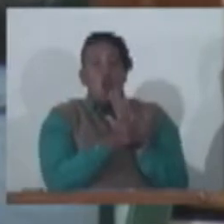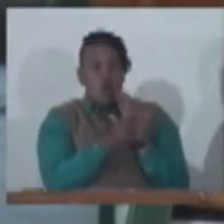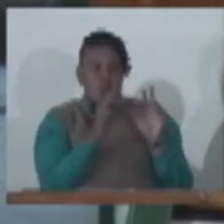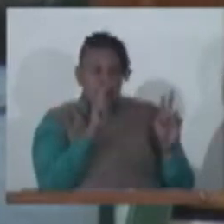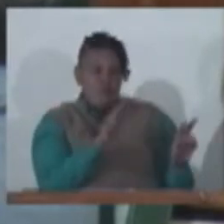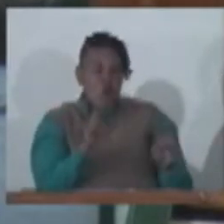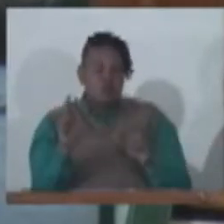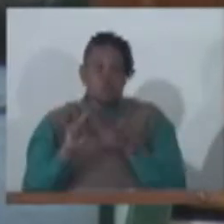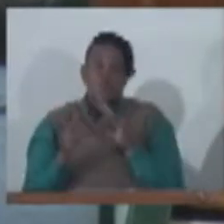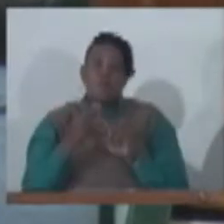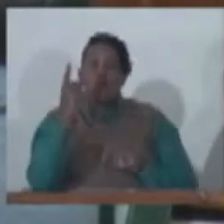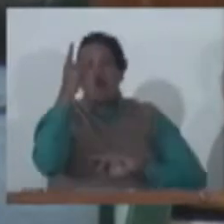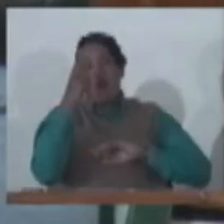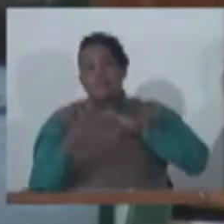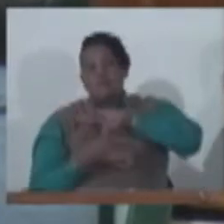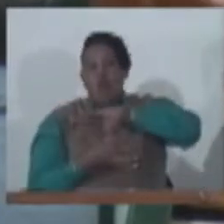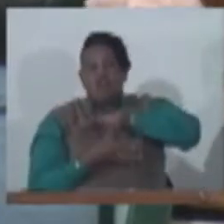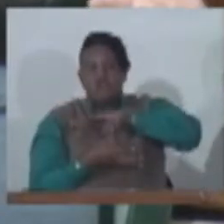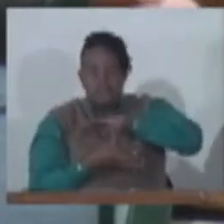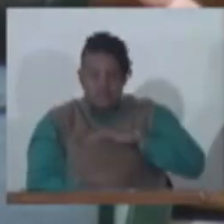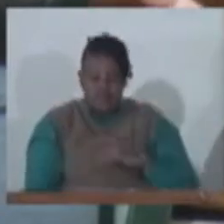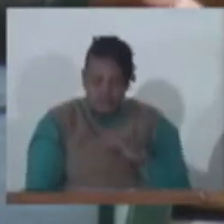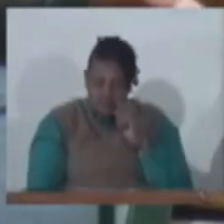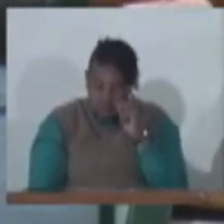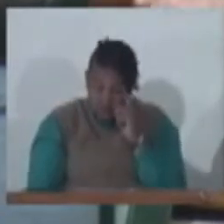a number 1 priority.